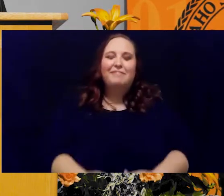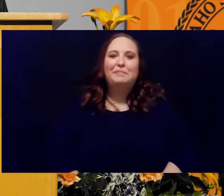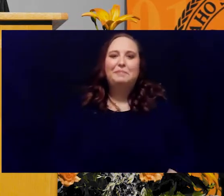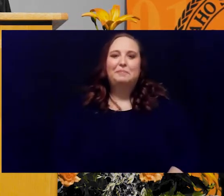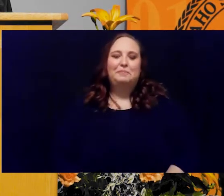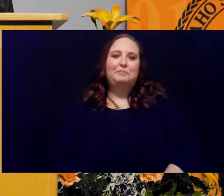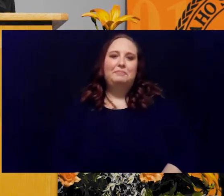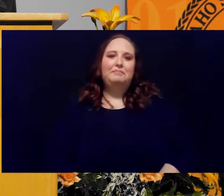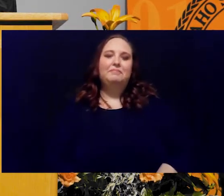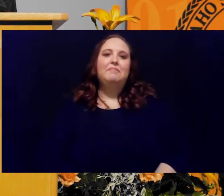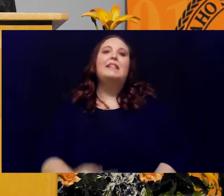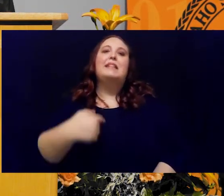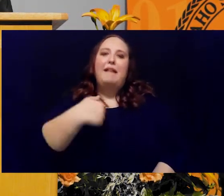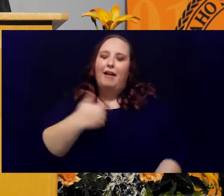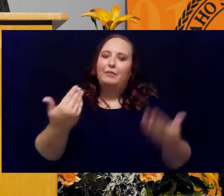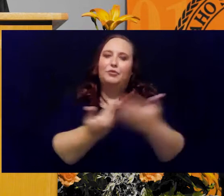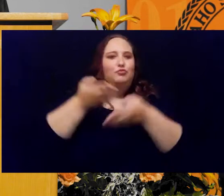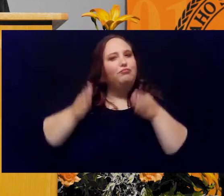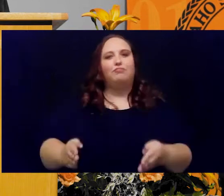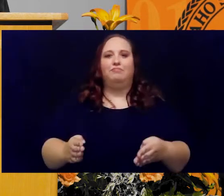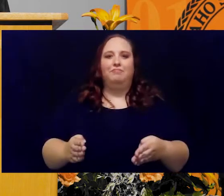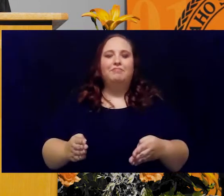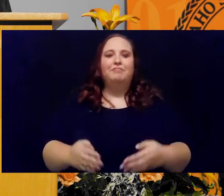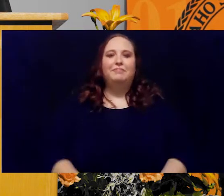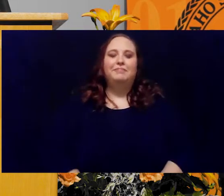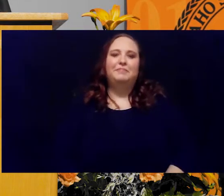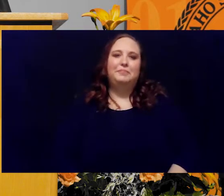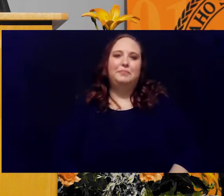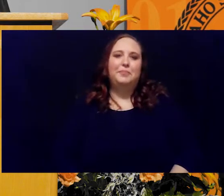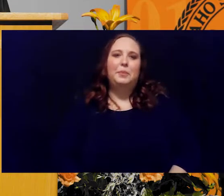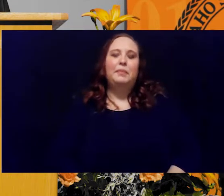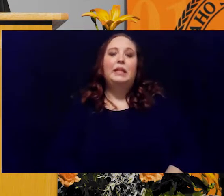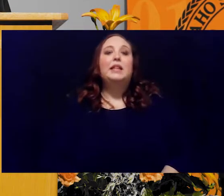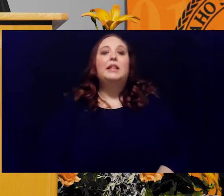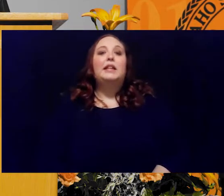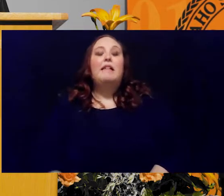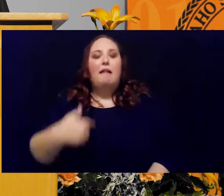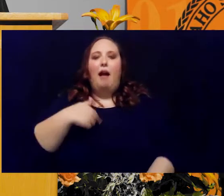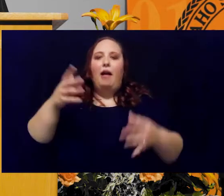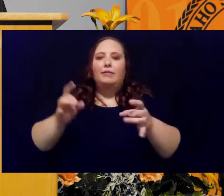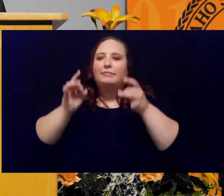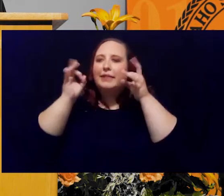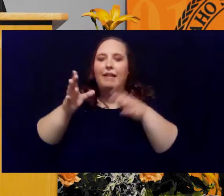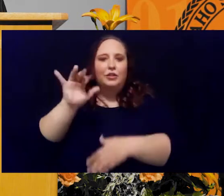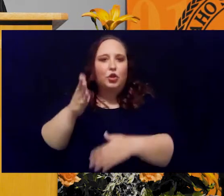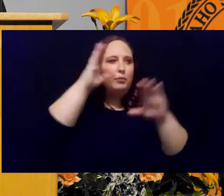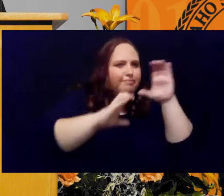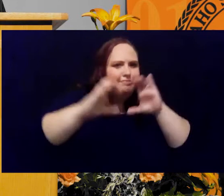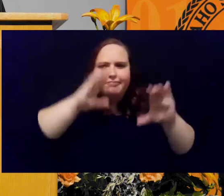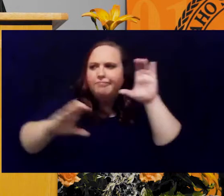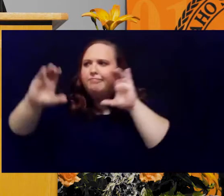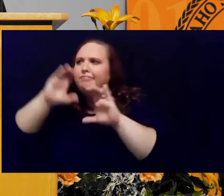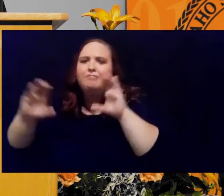myself. I am genuinely transformed. Also, where I formerly despised job hunting,